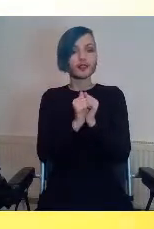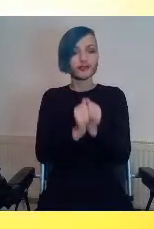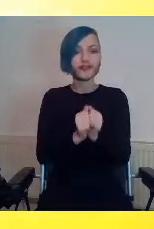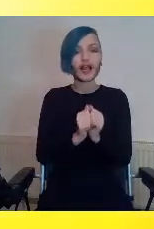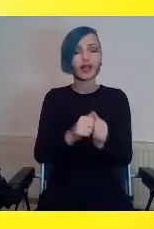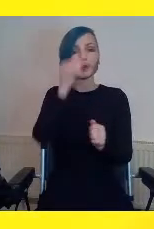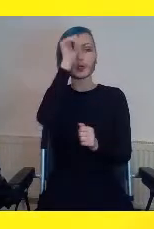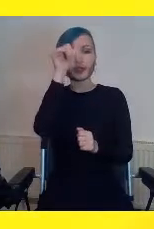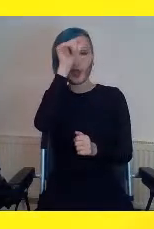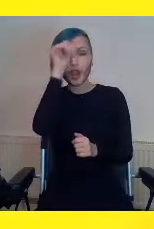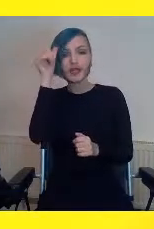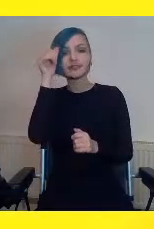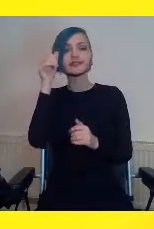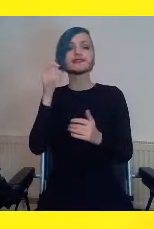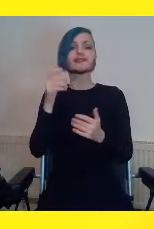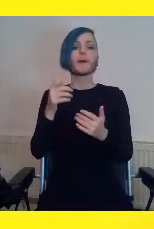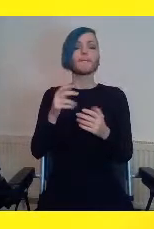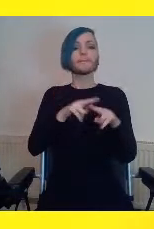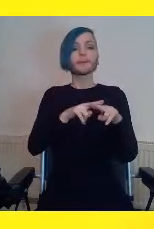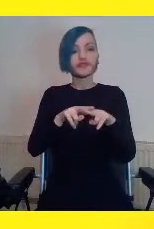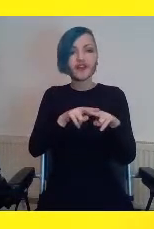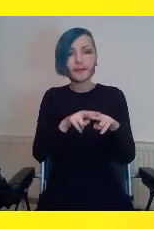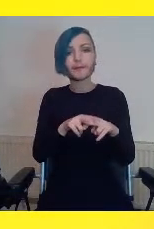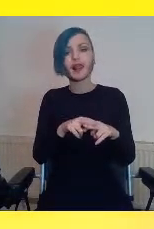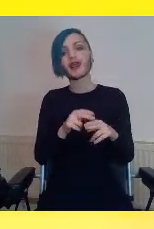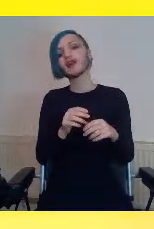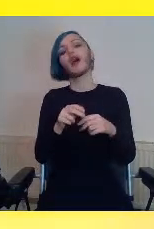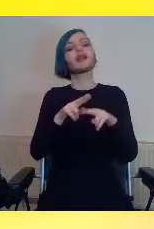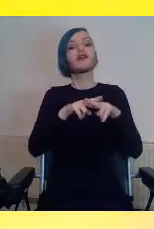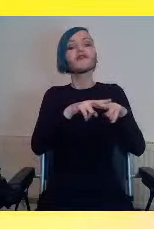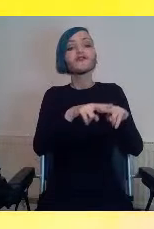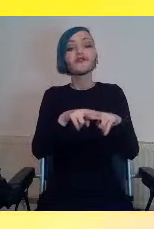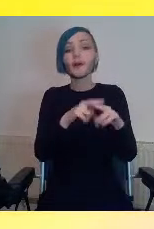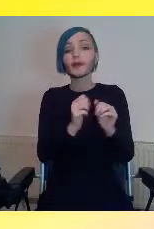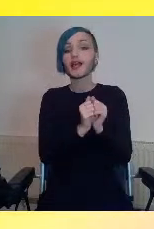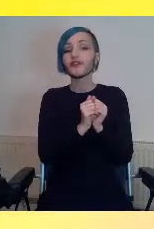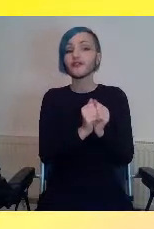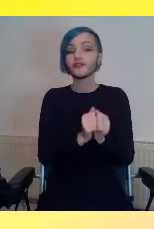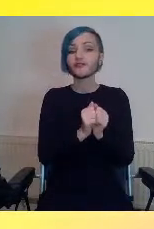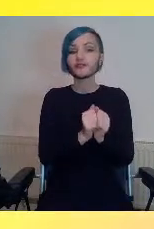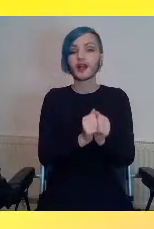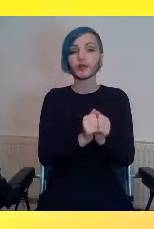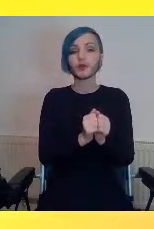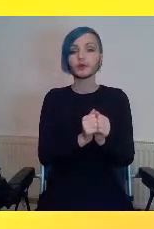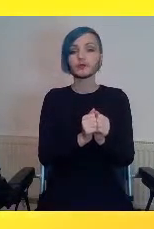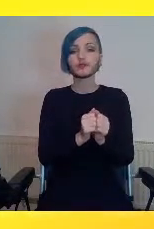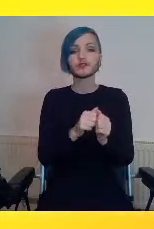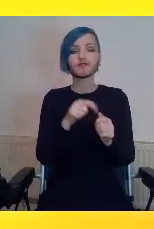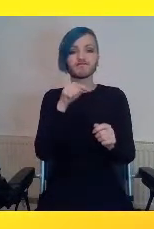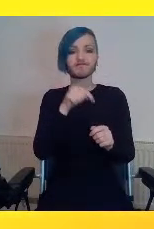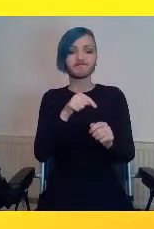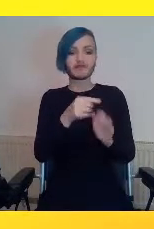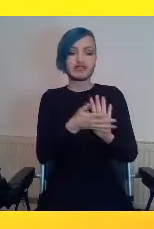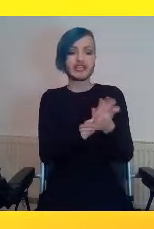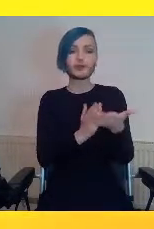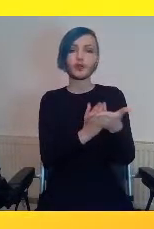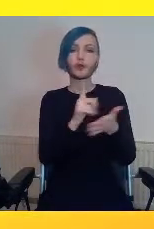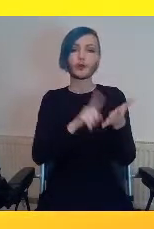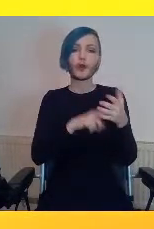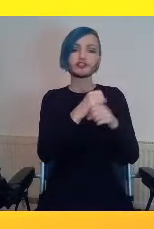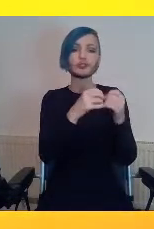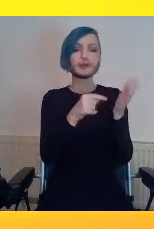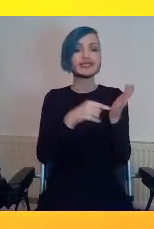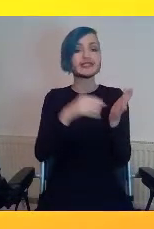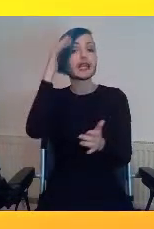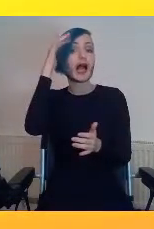their families, and that the family values are attacked by LGBT ideology. Coming to my